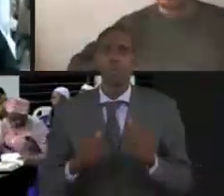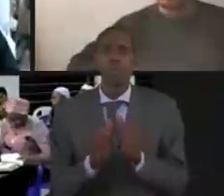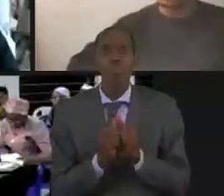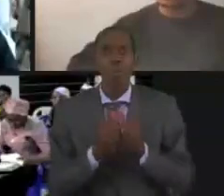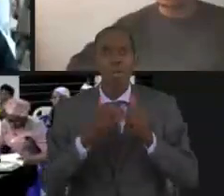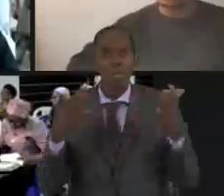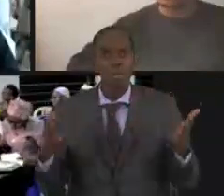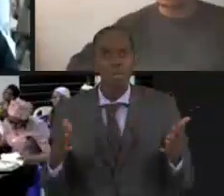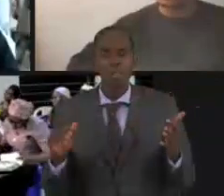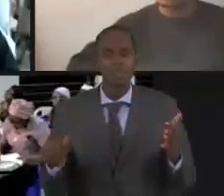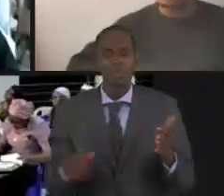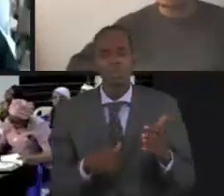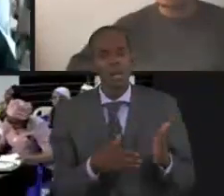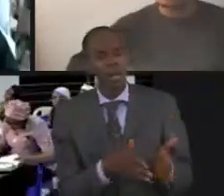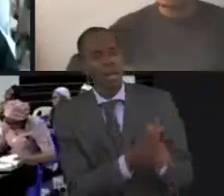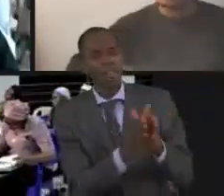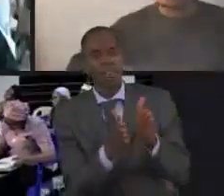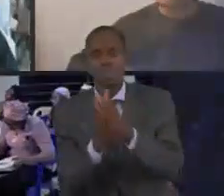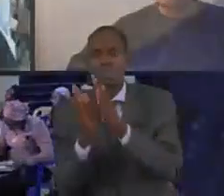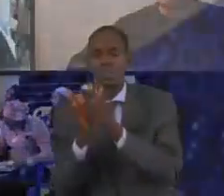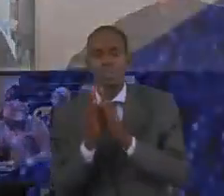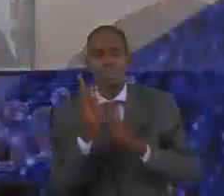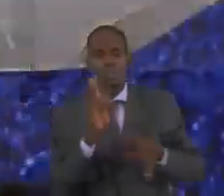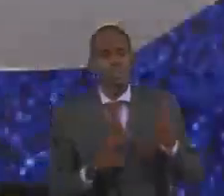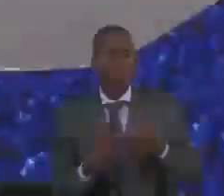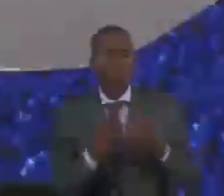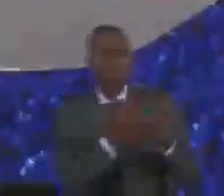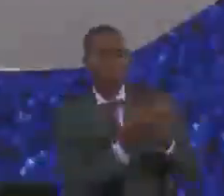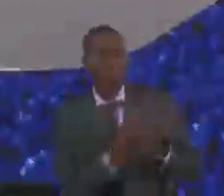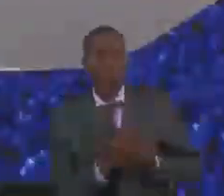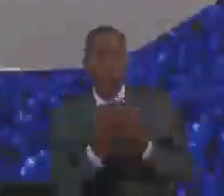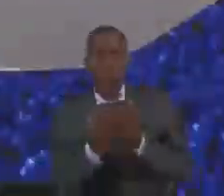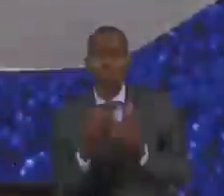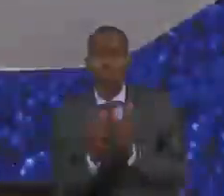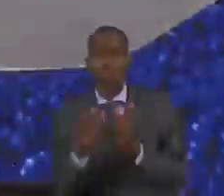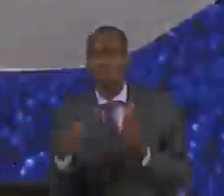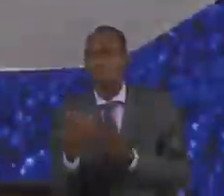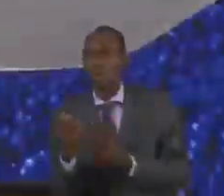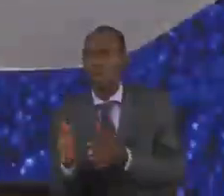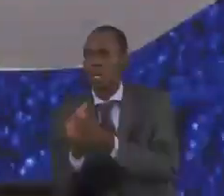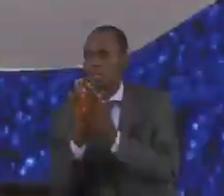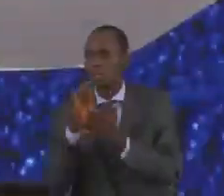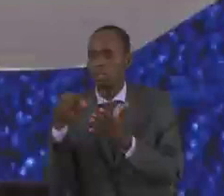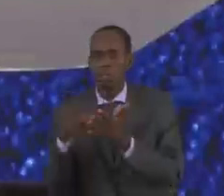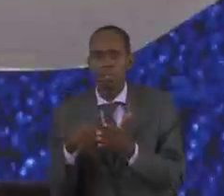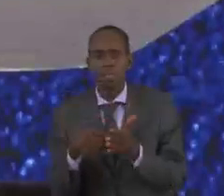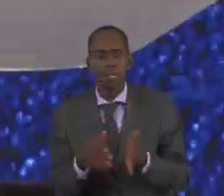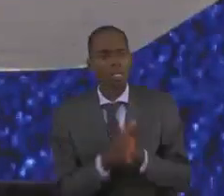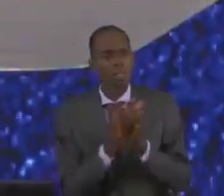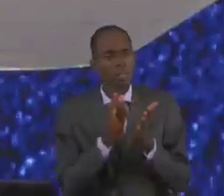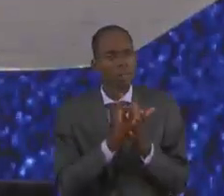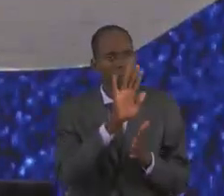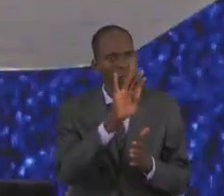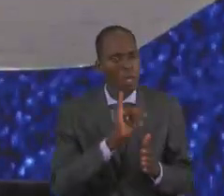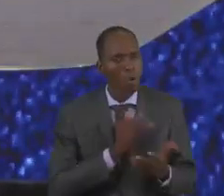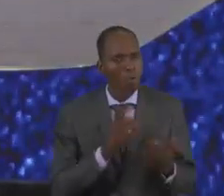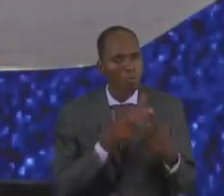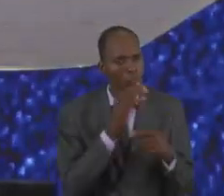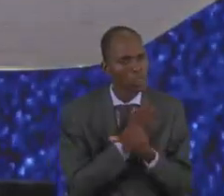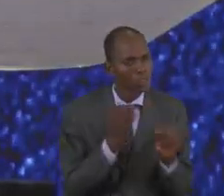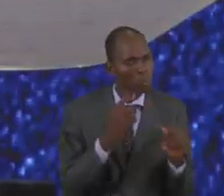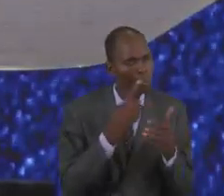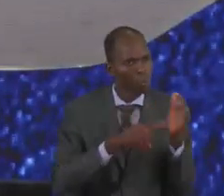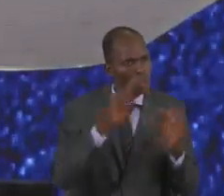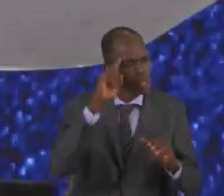without consultation, asking this, asking that. I want to get saved. What do you think about